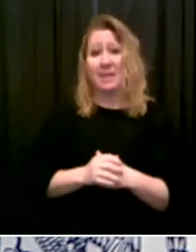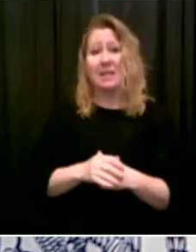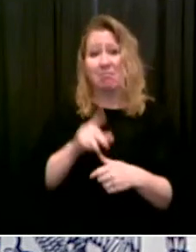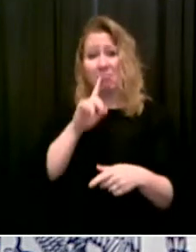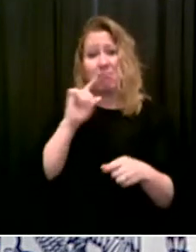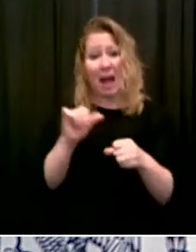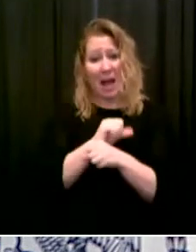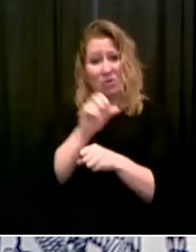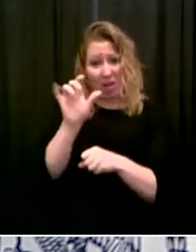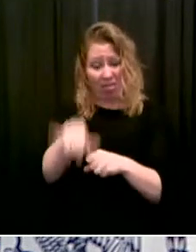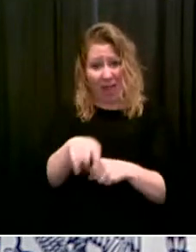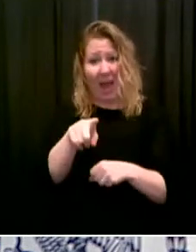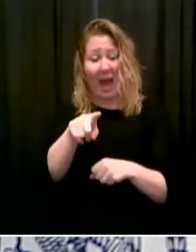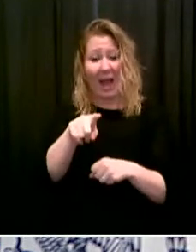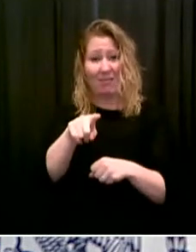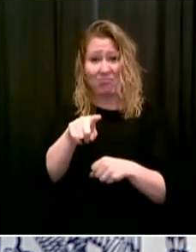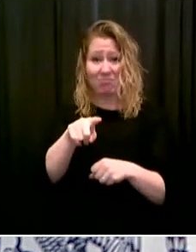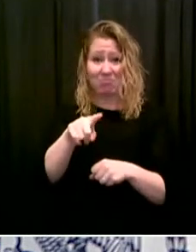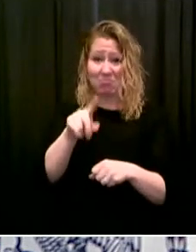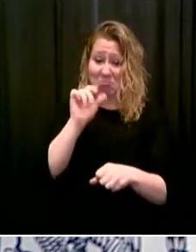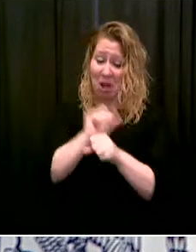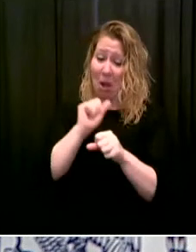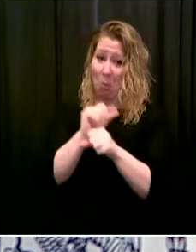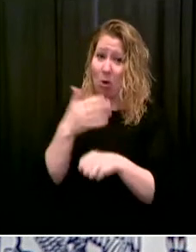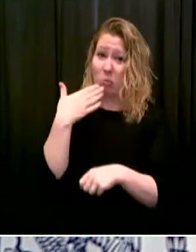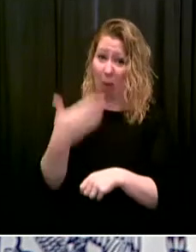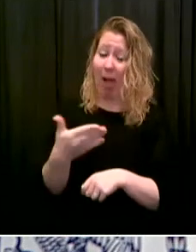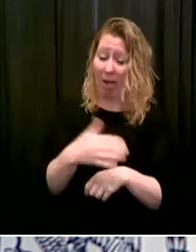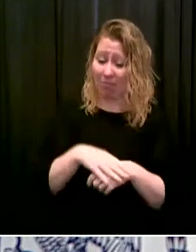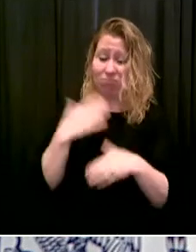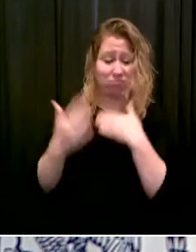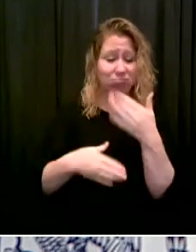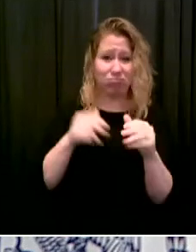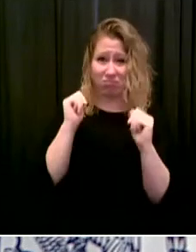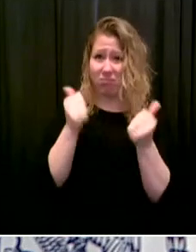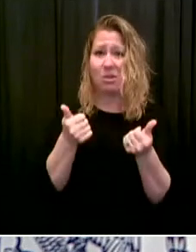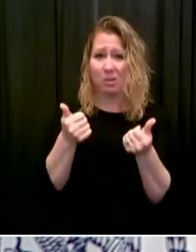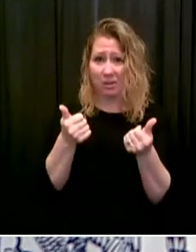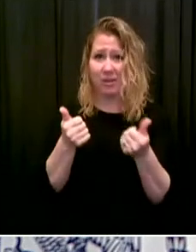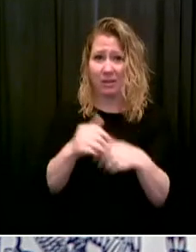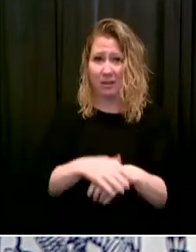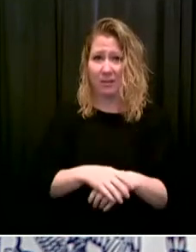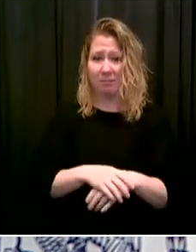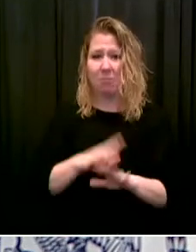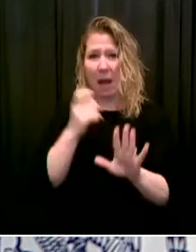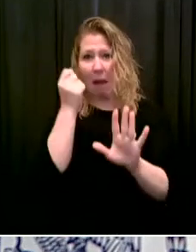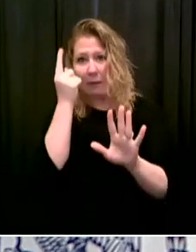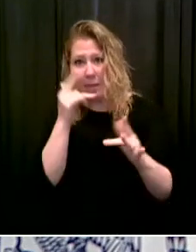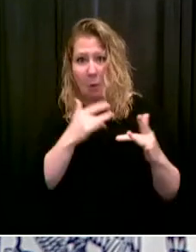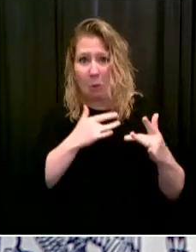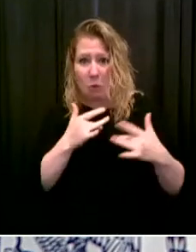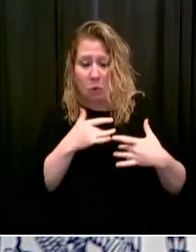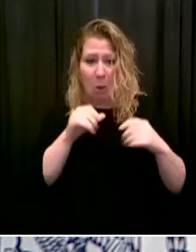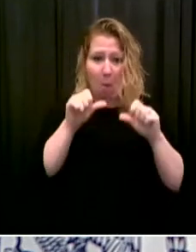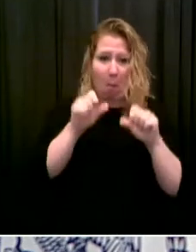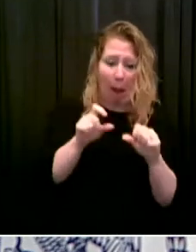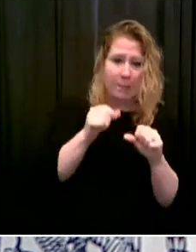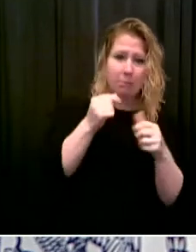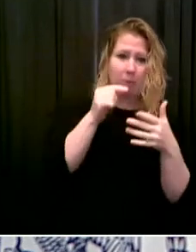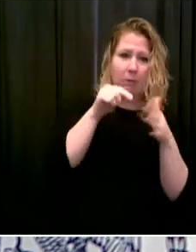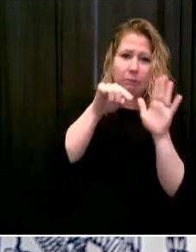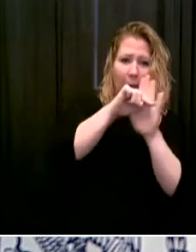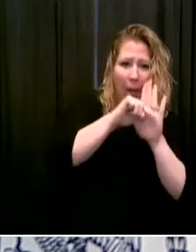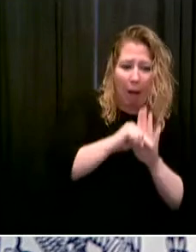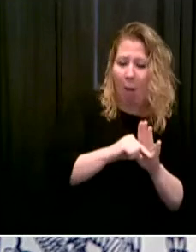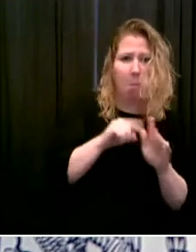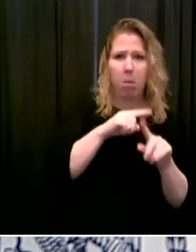maybe that could be a little dicey, but it actually worked pretty well. And I am concerned, of course, about all the